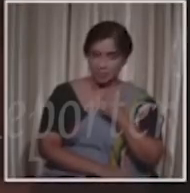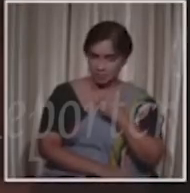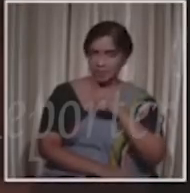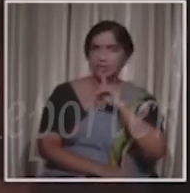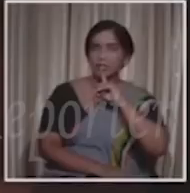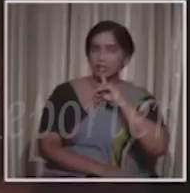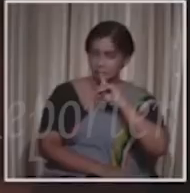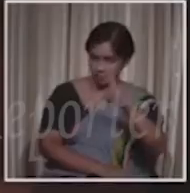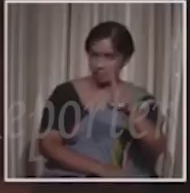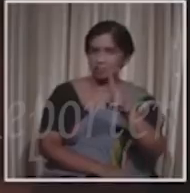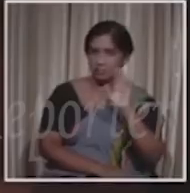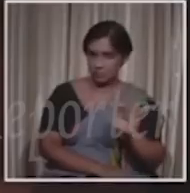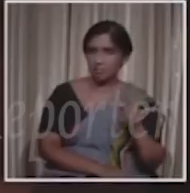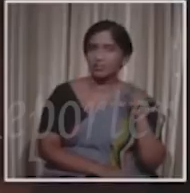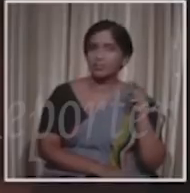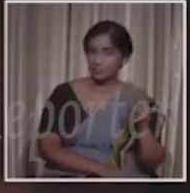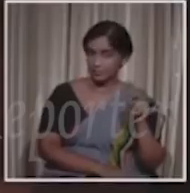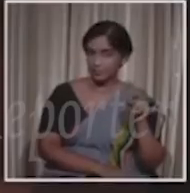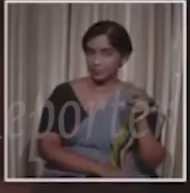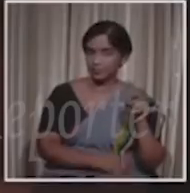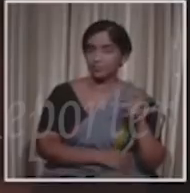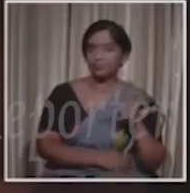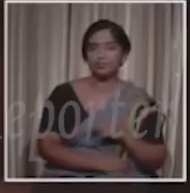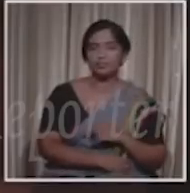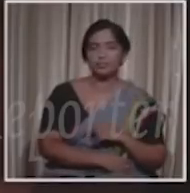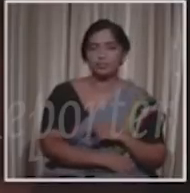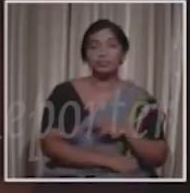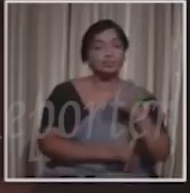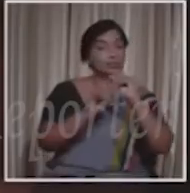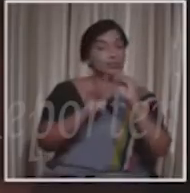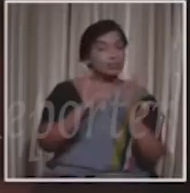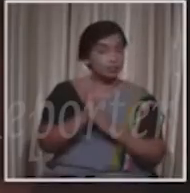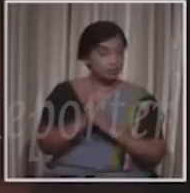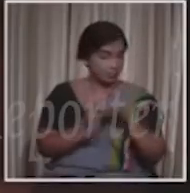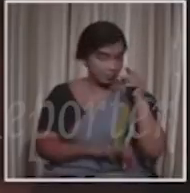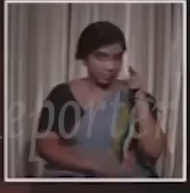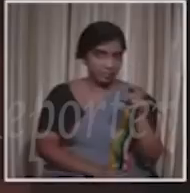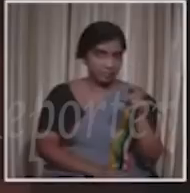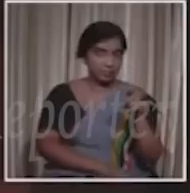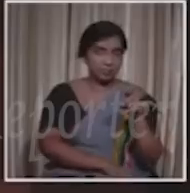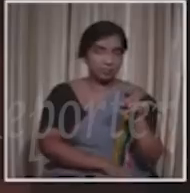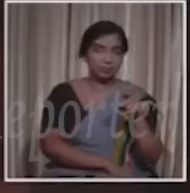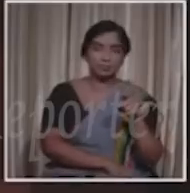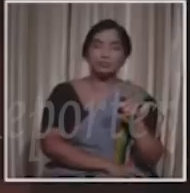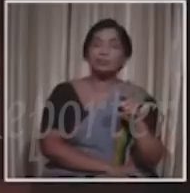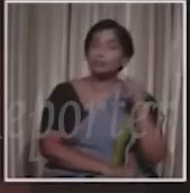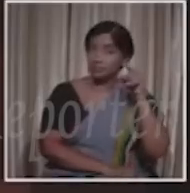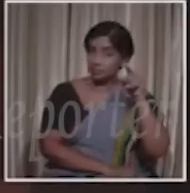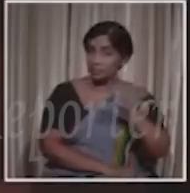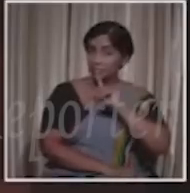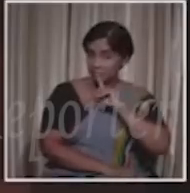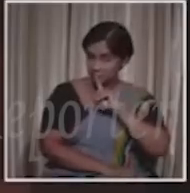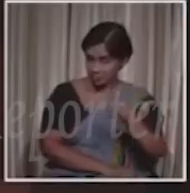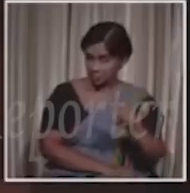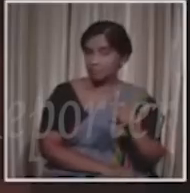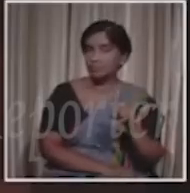I want to warn the Honorable Prime Minister when he mentioned that most of those who are on the other side of the political aisle are people